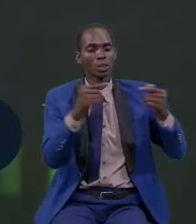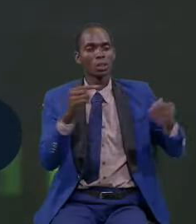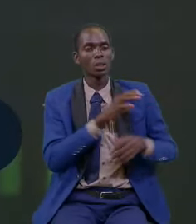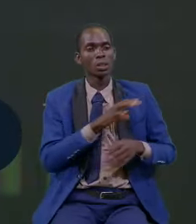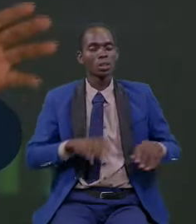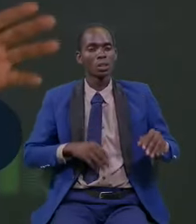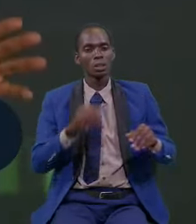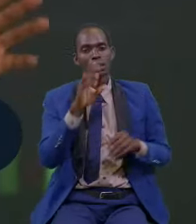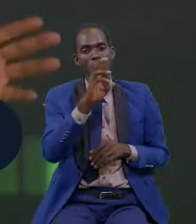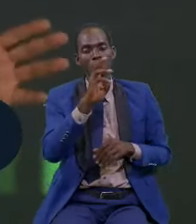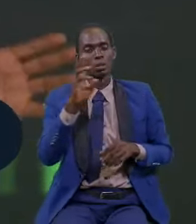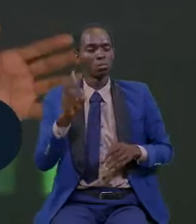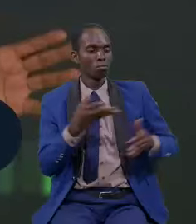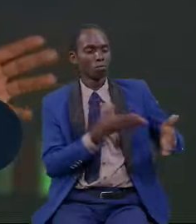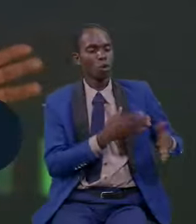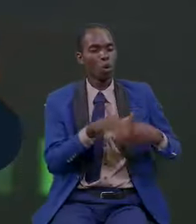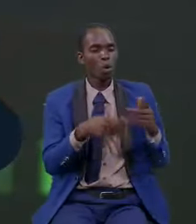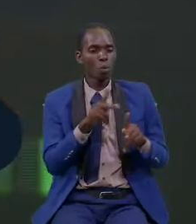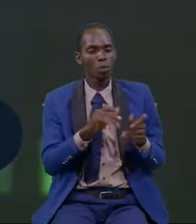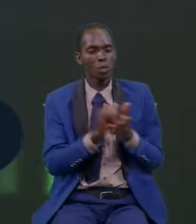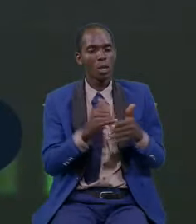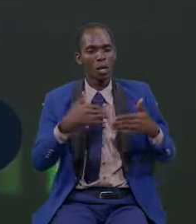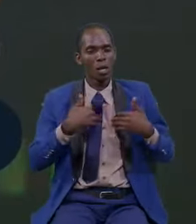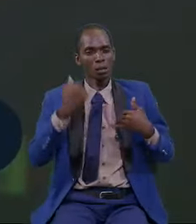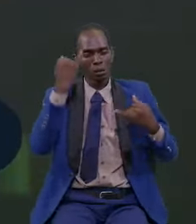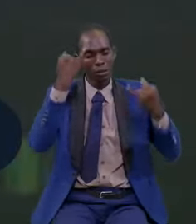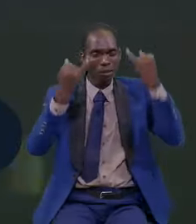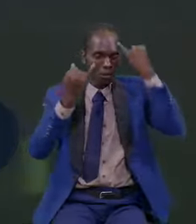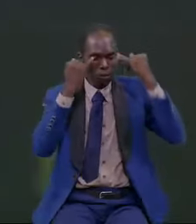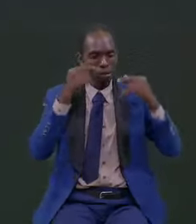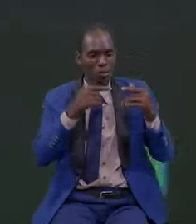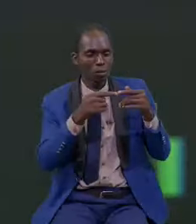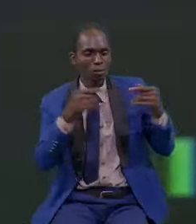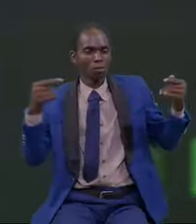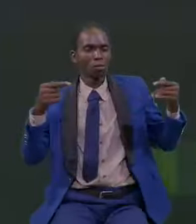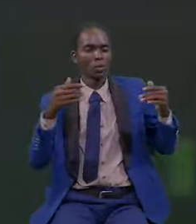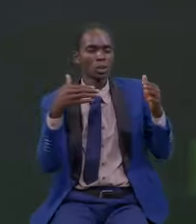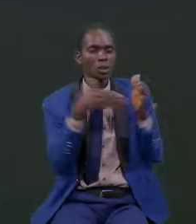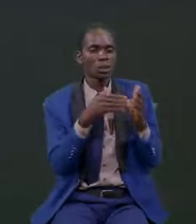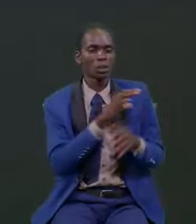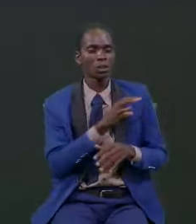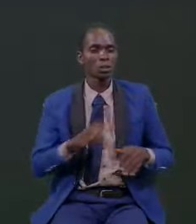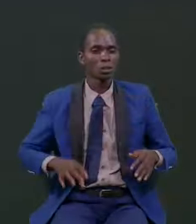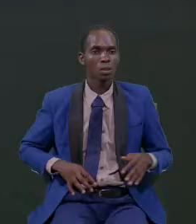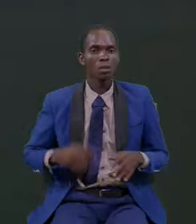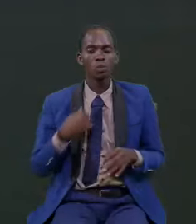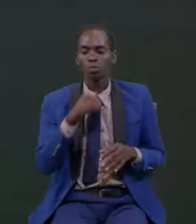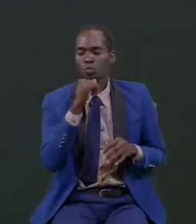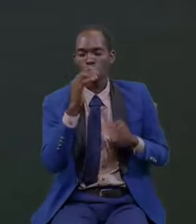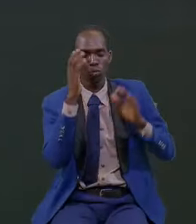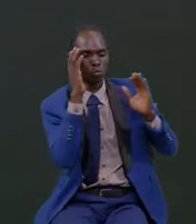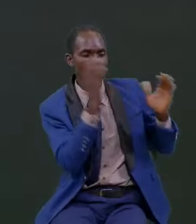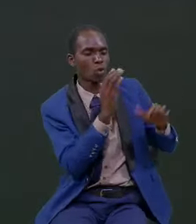to Christ, they'll make war with the Lamb. We don't look at the war, we look at the Lamb. And